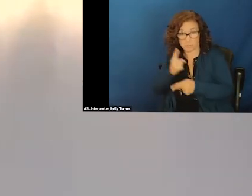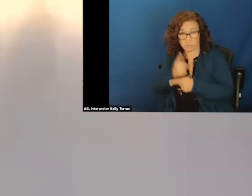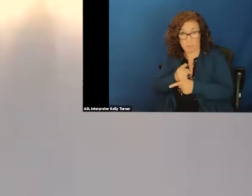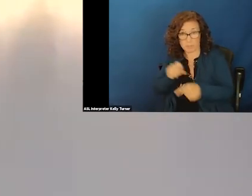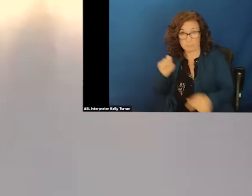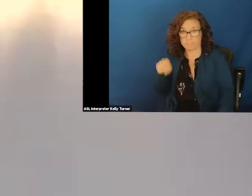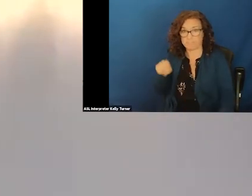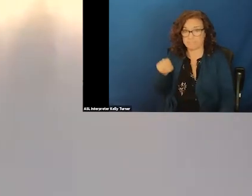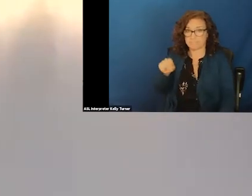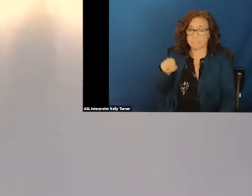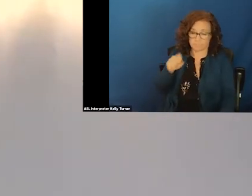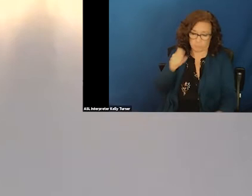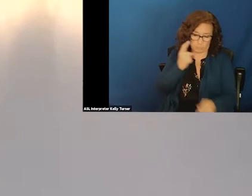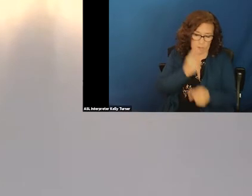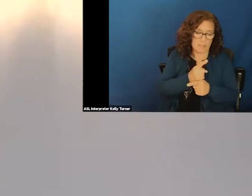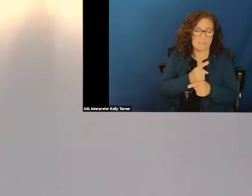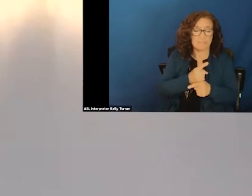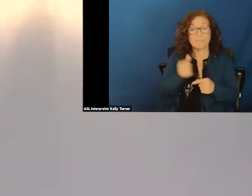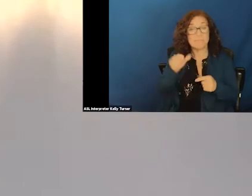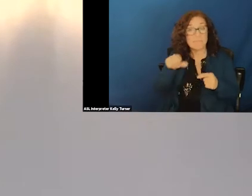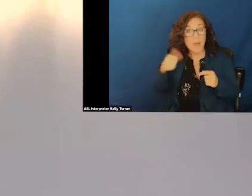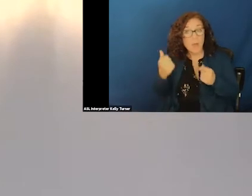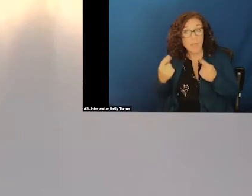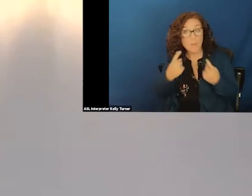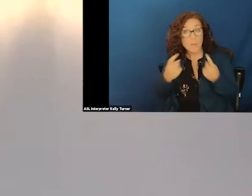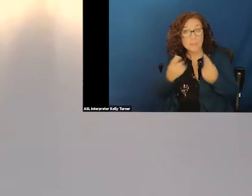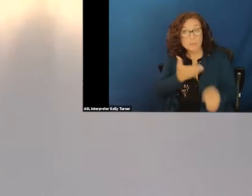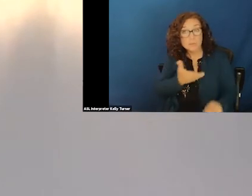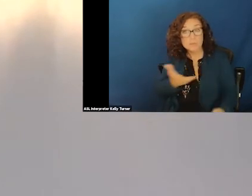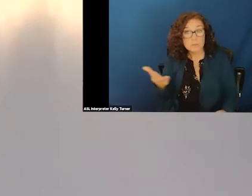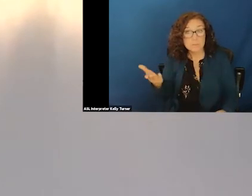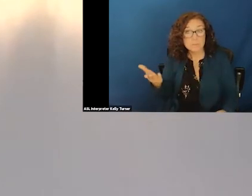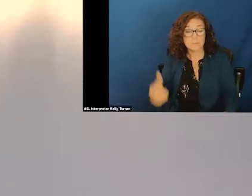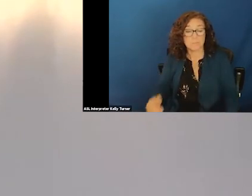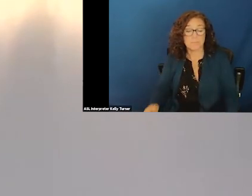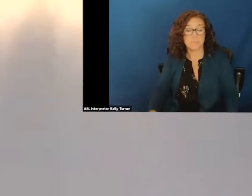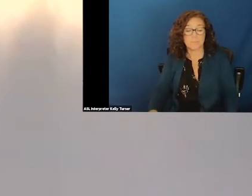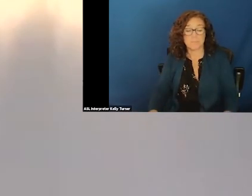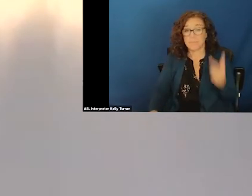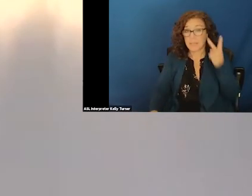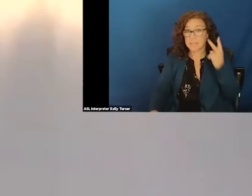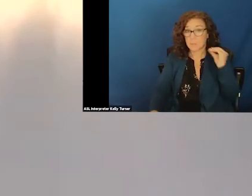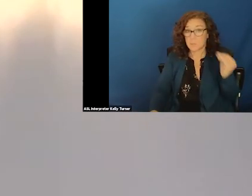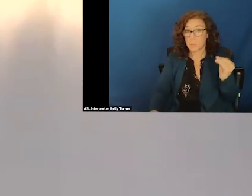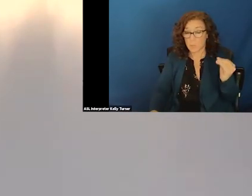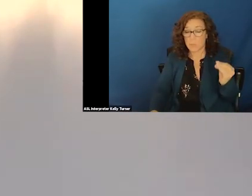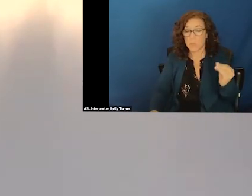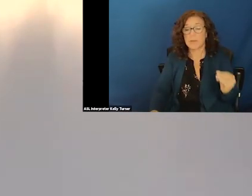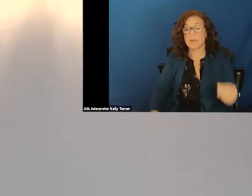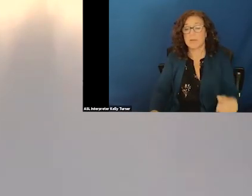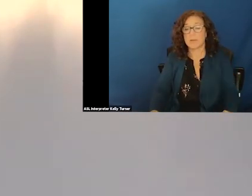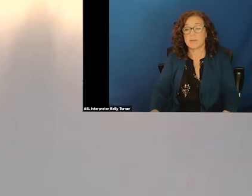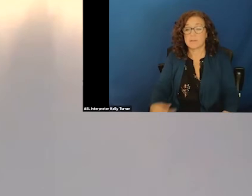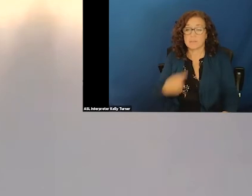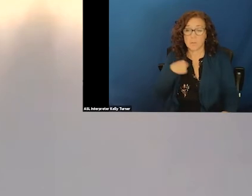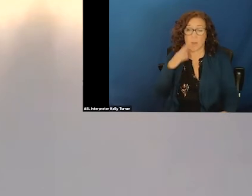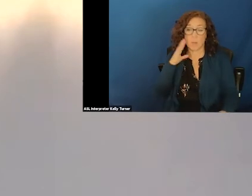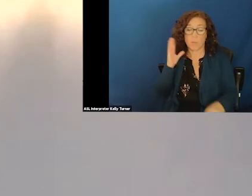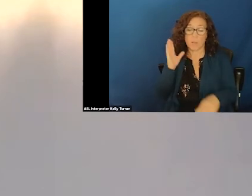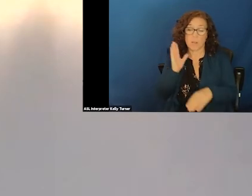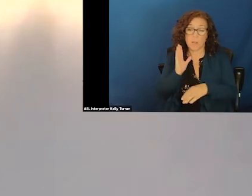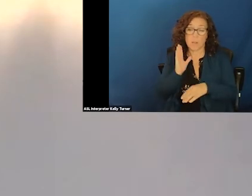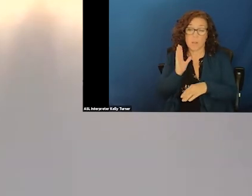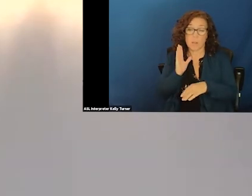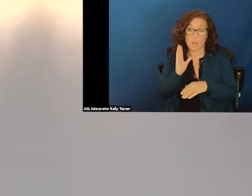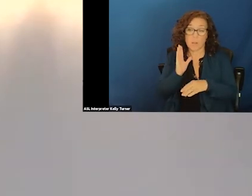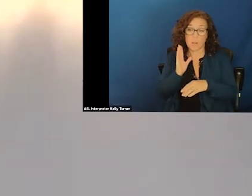I see no questions, so I'd like to call for, it's okay to go ahead then, John? We'll just Yes, go on. yes, please.